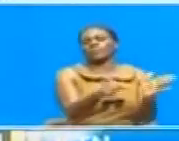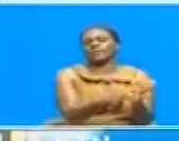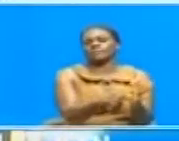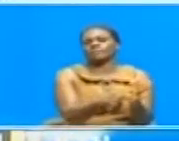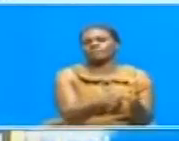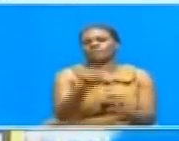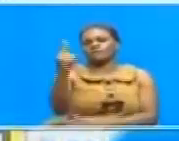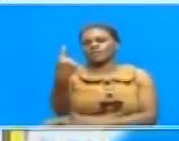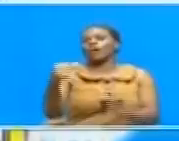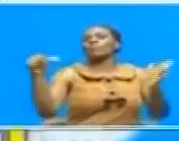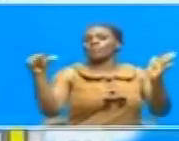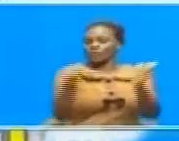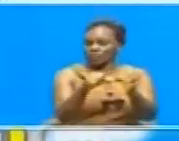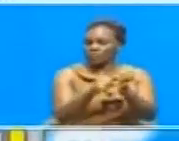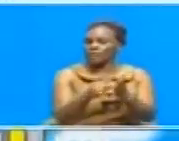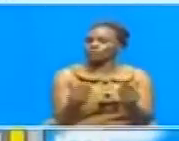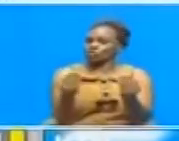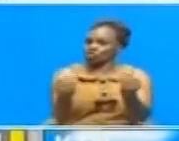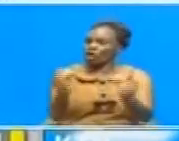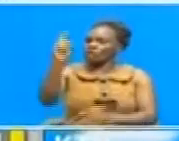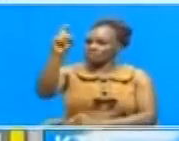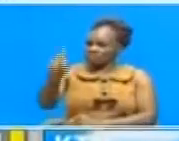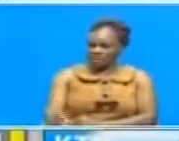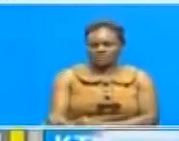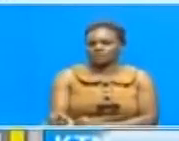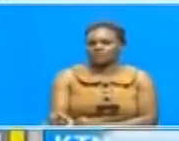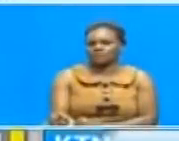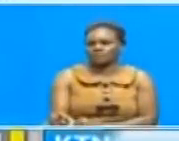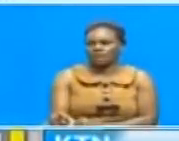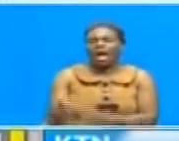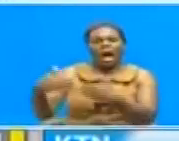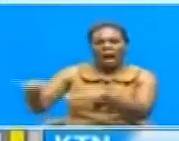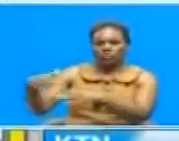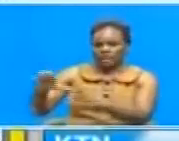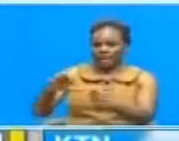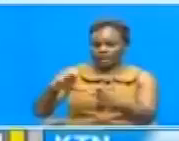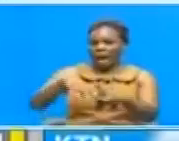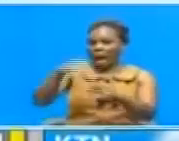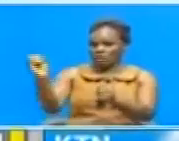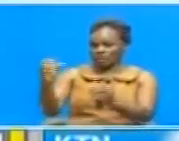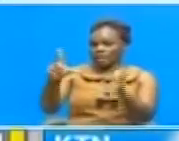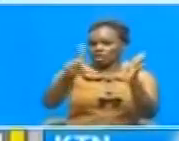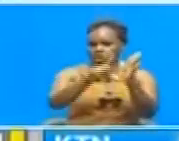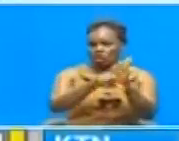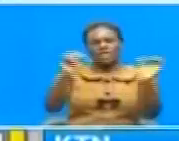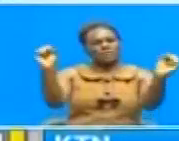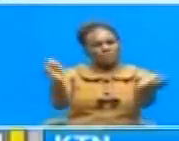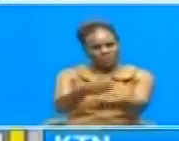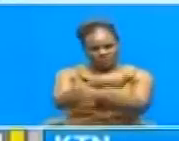is, a problem must be solved. We but cannot continue barring you. Must solve youths. It outside of the law? Yeah, but what I'm telling you is that we